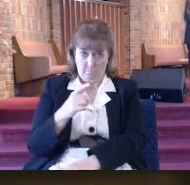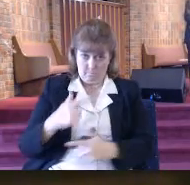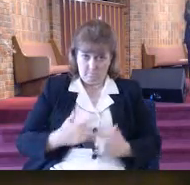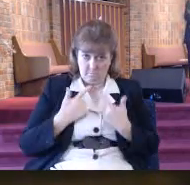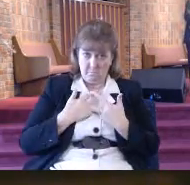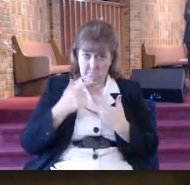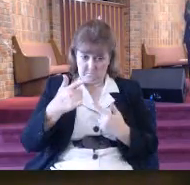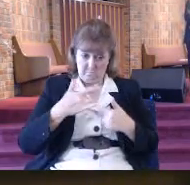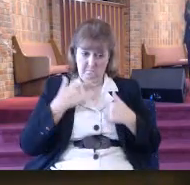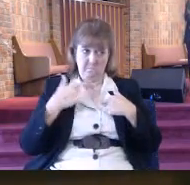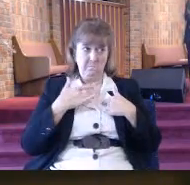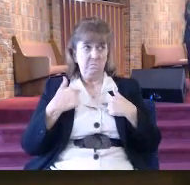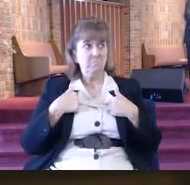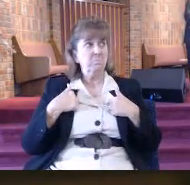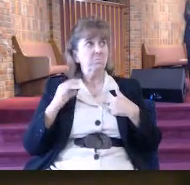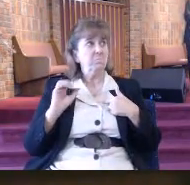life?